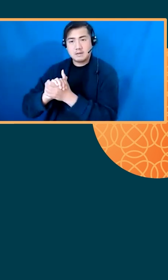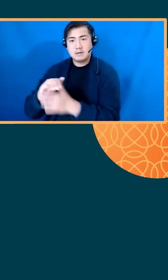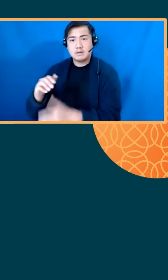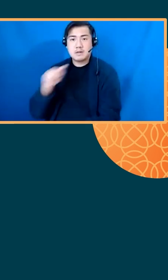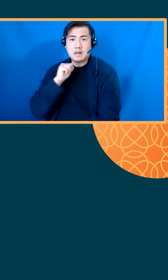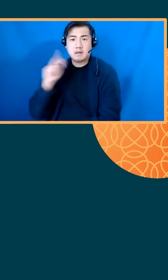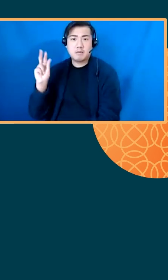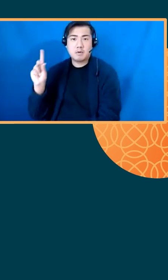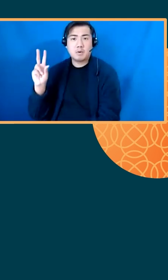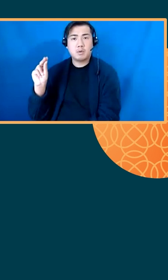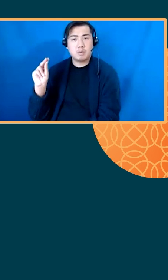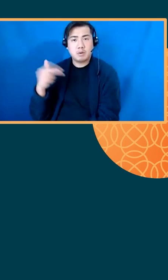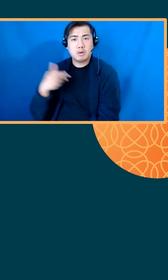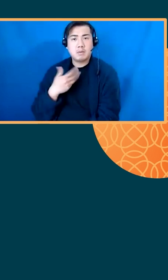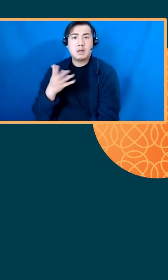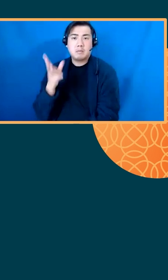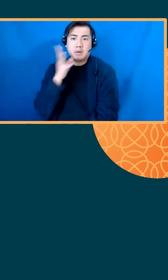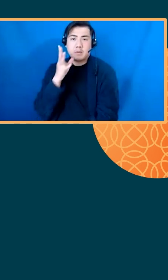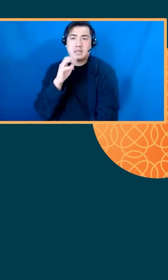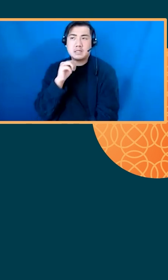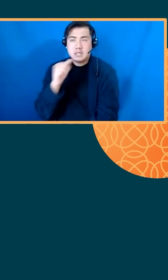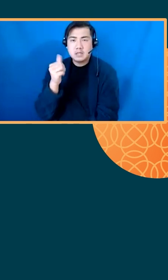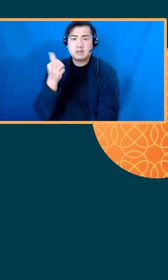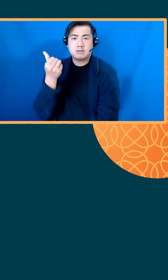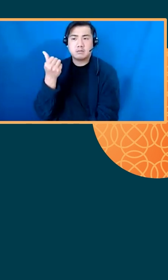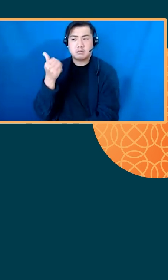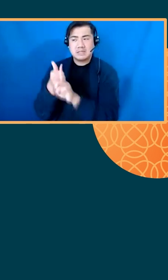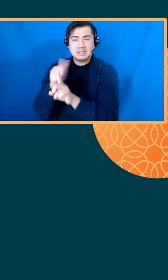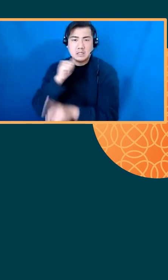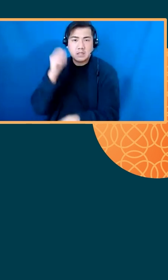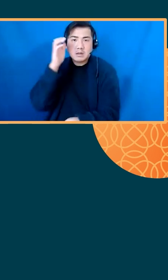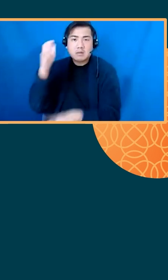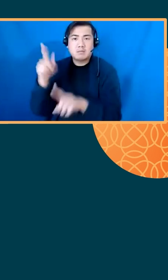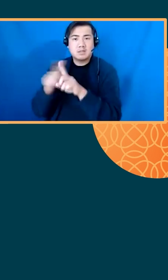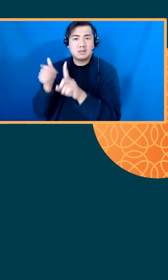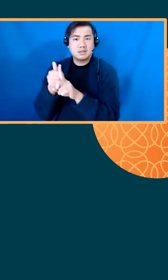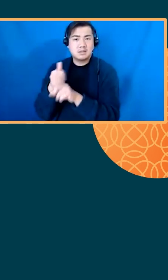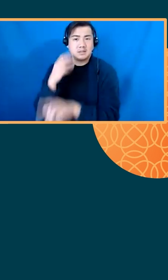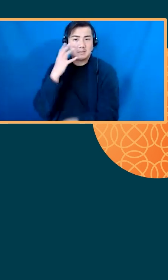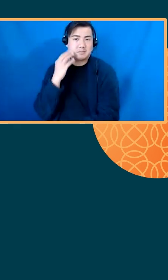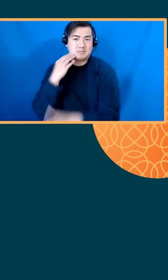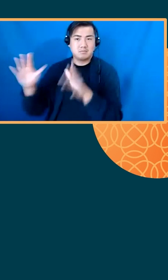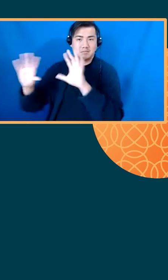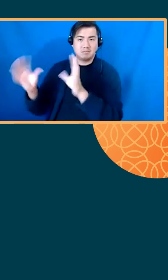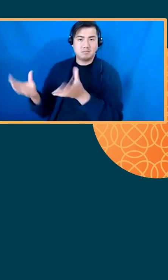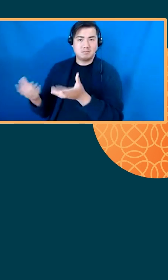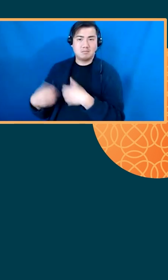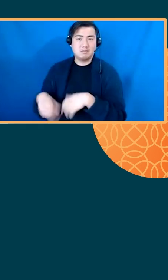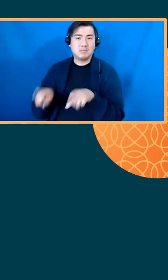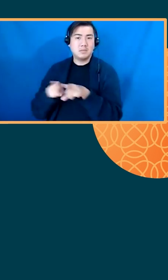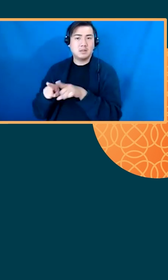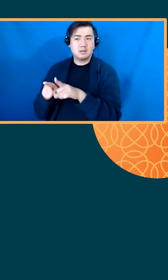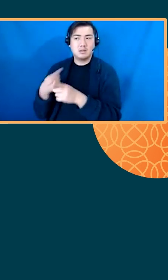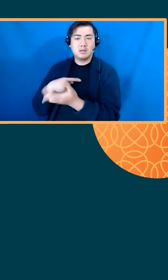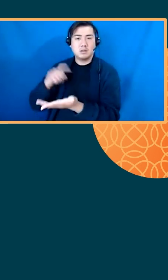experience, right? My mother is not a concept, she's an experience. And then the benefit of acknowledging the validity of her